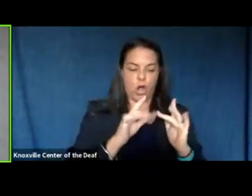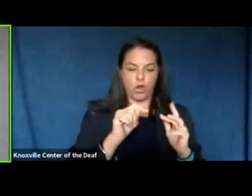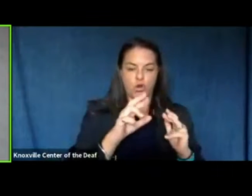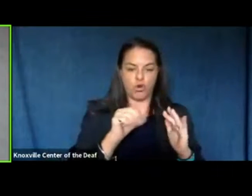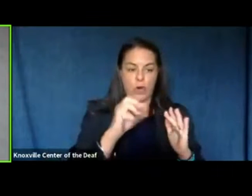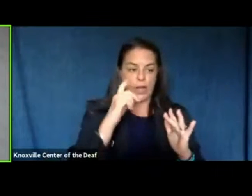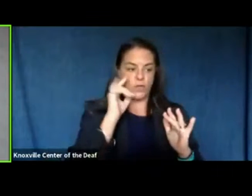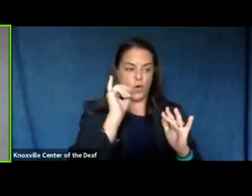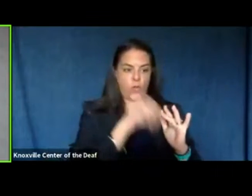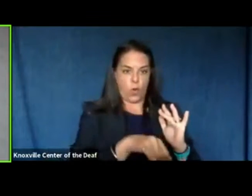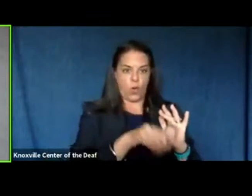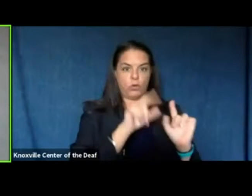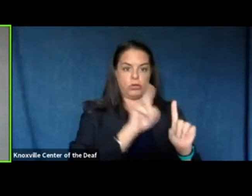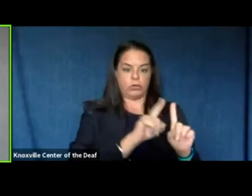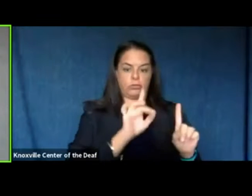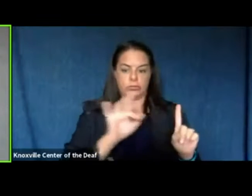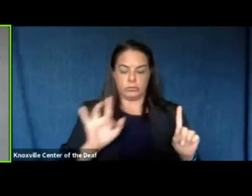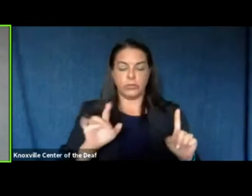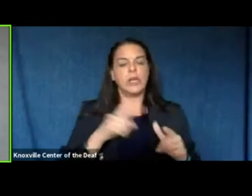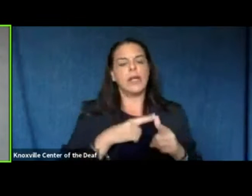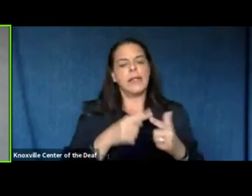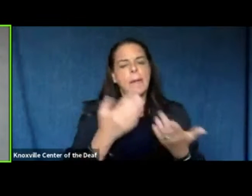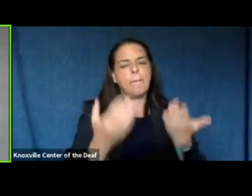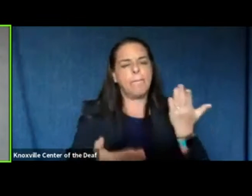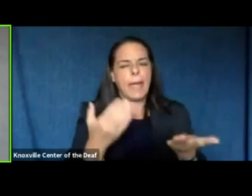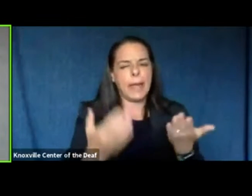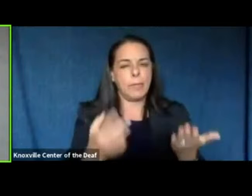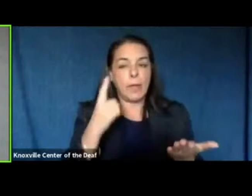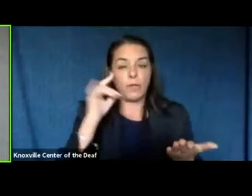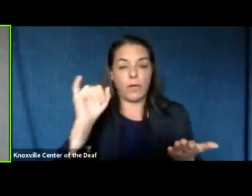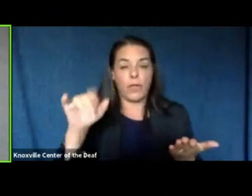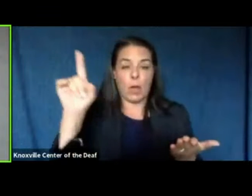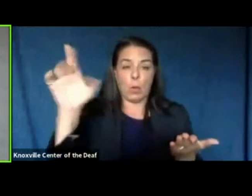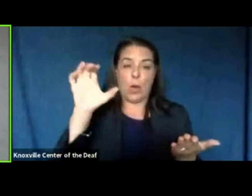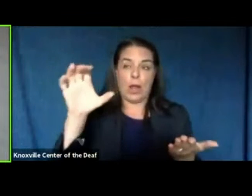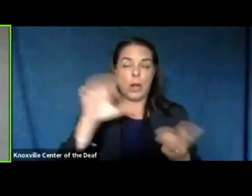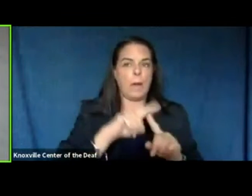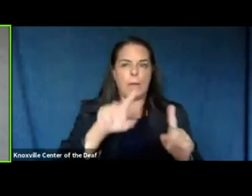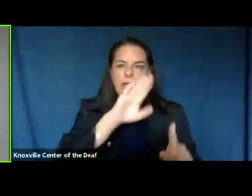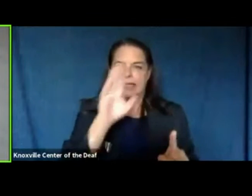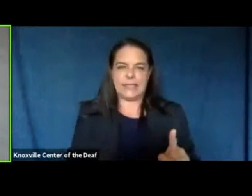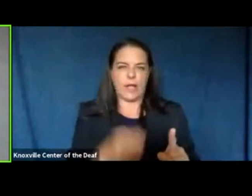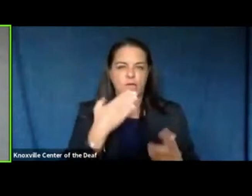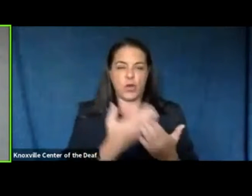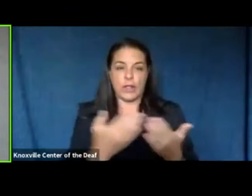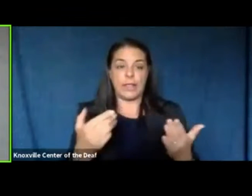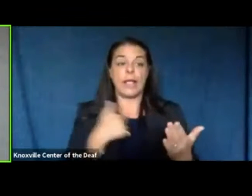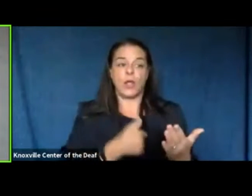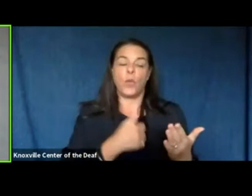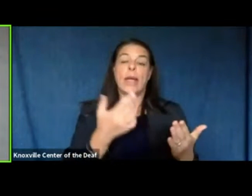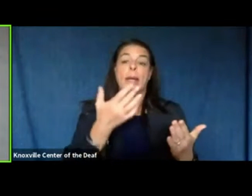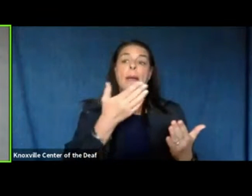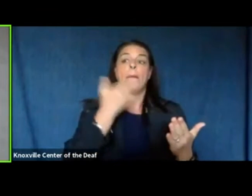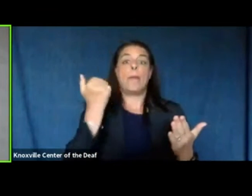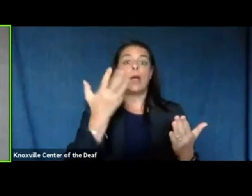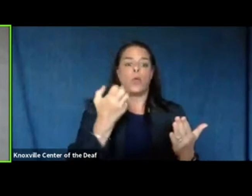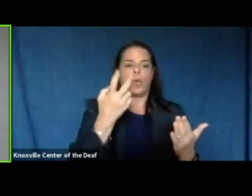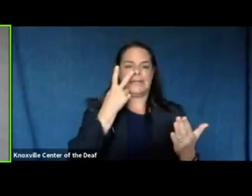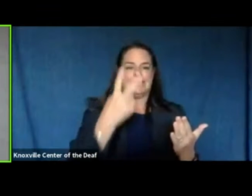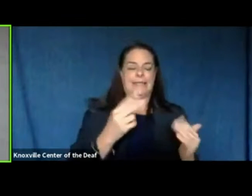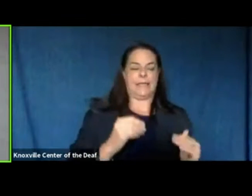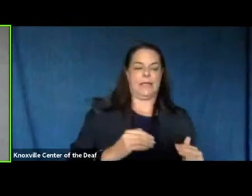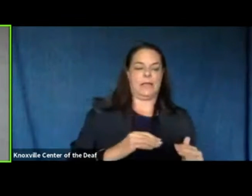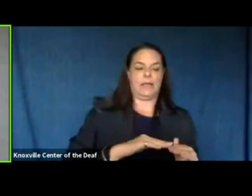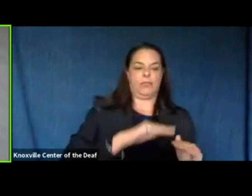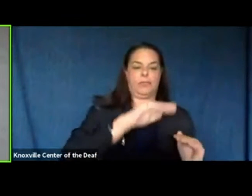volume, then it could be, but it's never a good thing. I mean, we want to see it plateau and then ideally come back down. And that's where we come